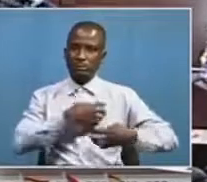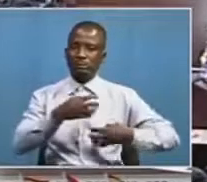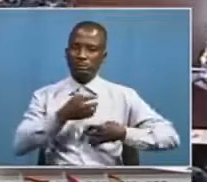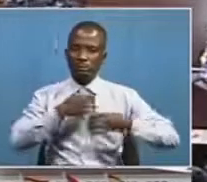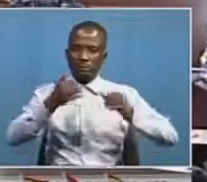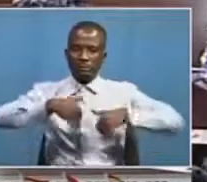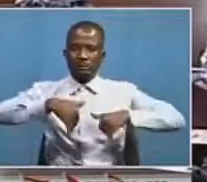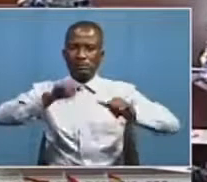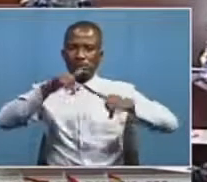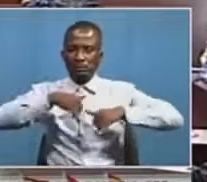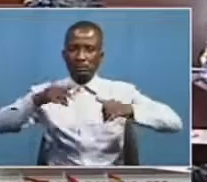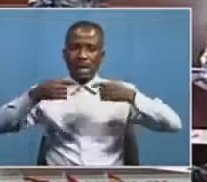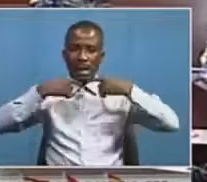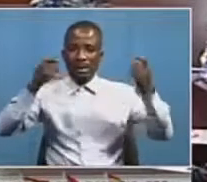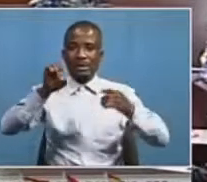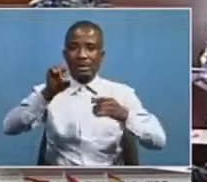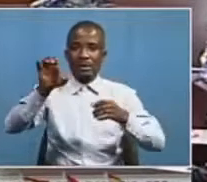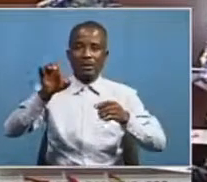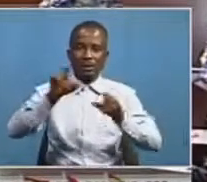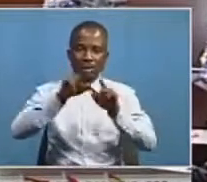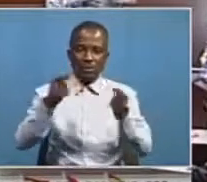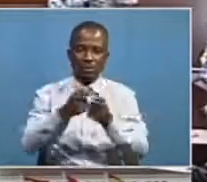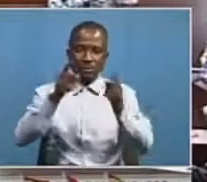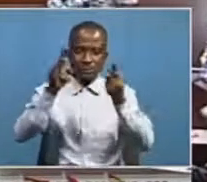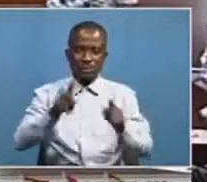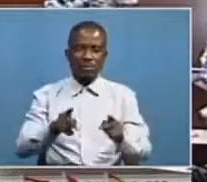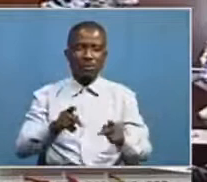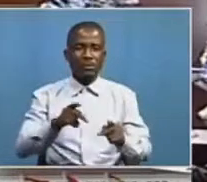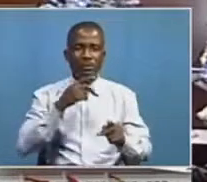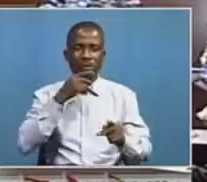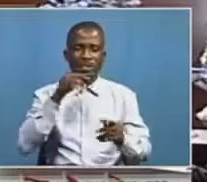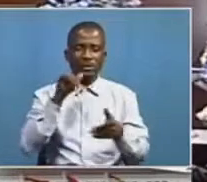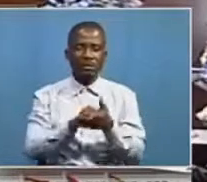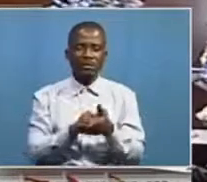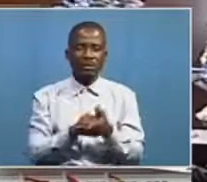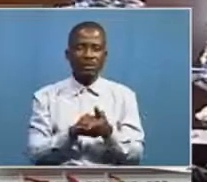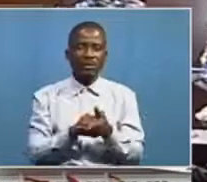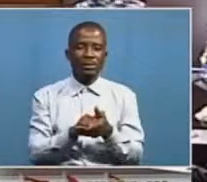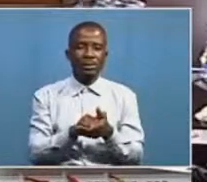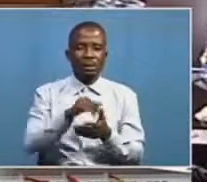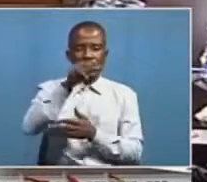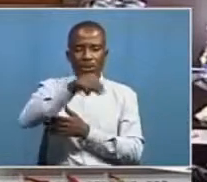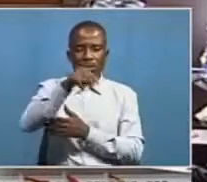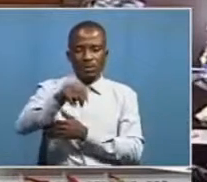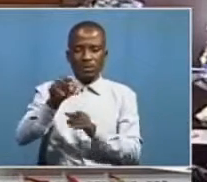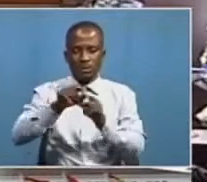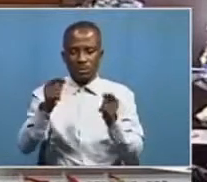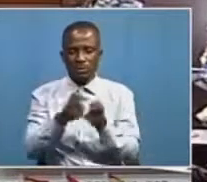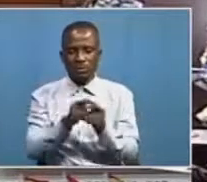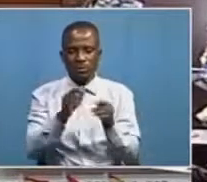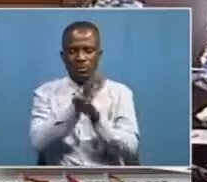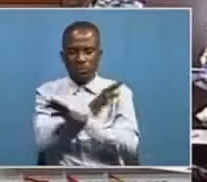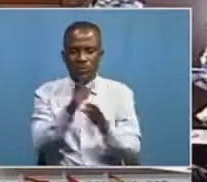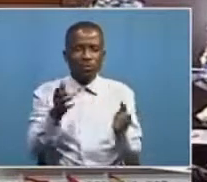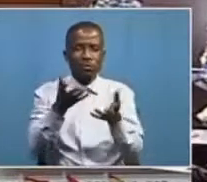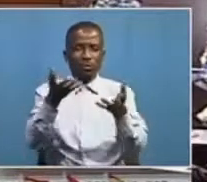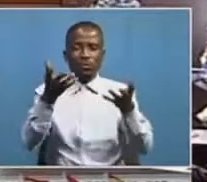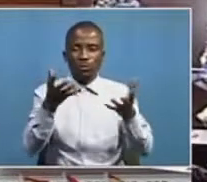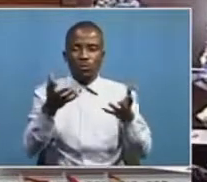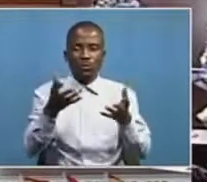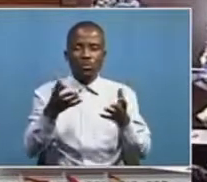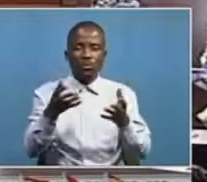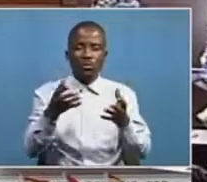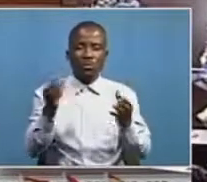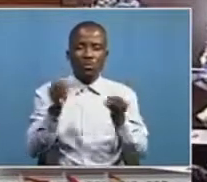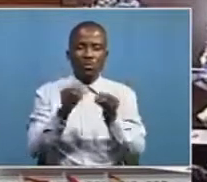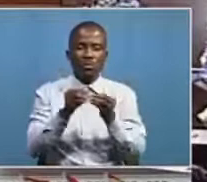the announcement of the chairperson of the first respondent, the second respondent would not have obtained the more than